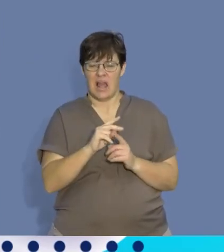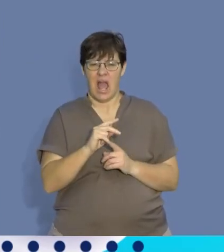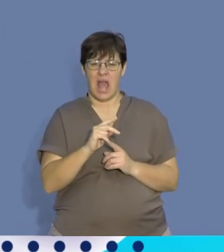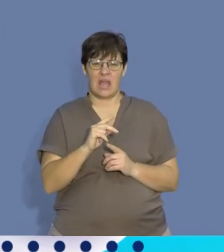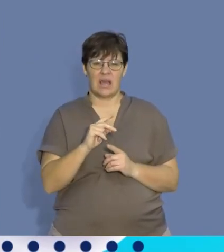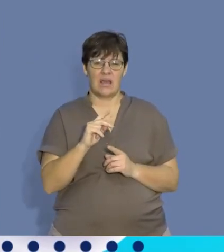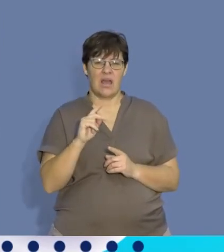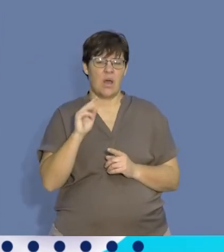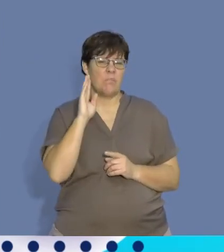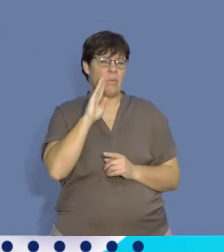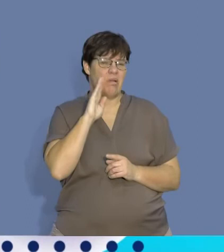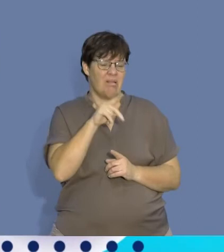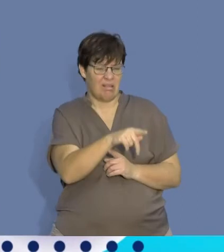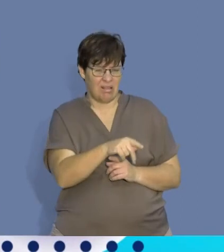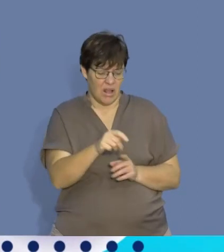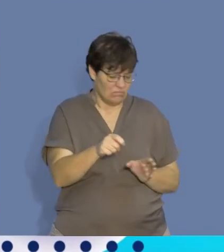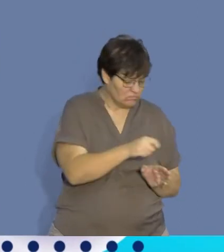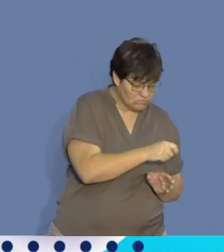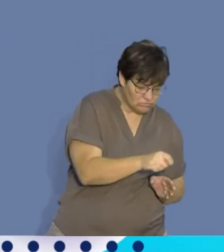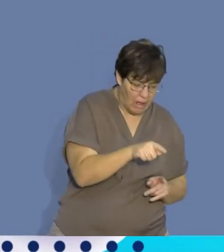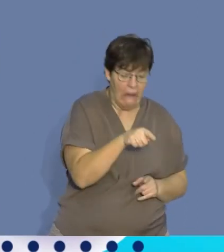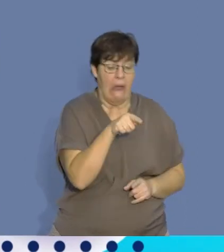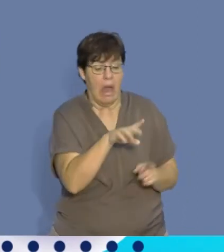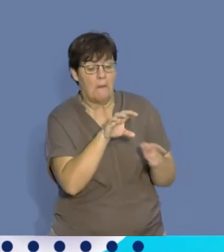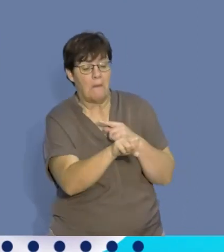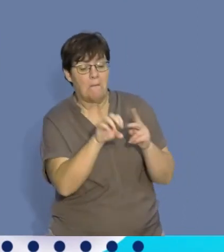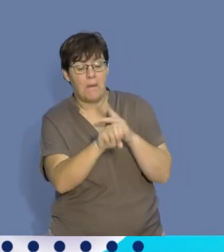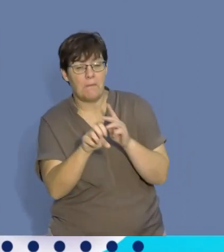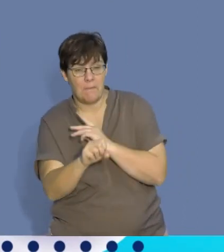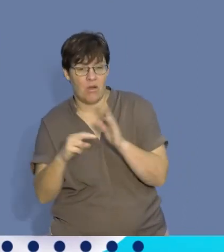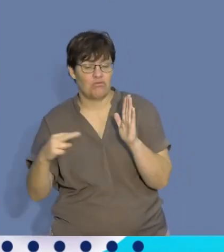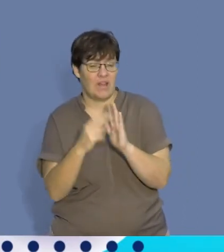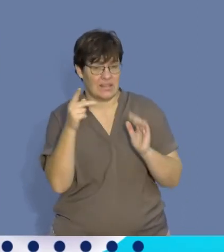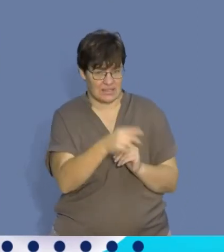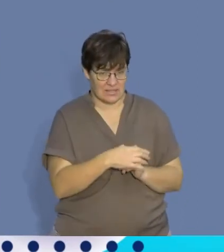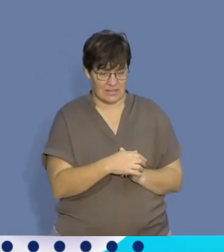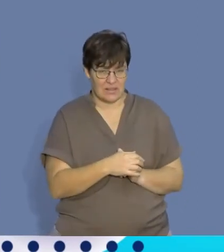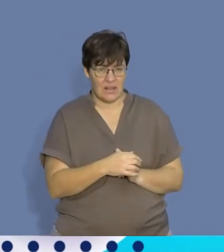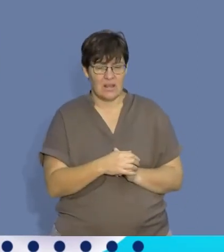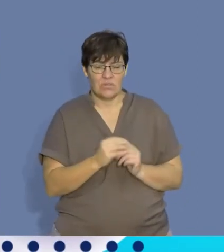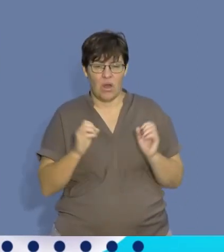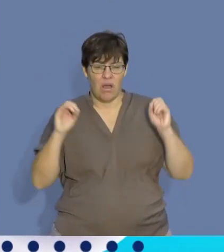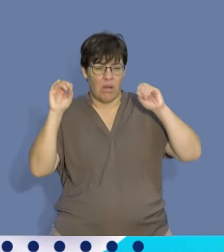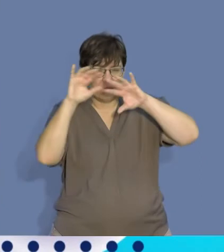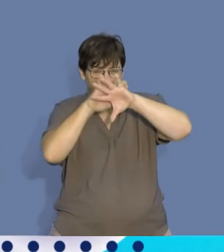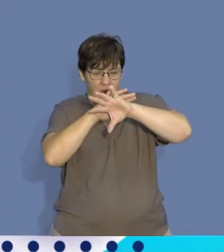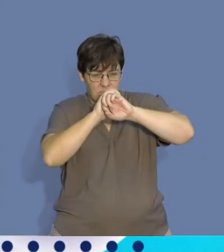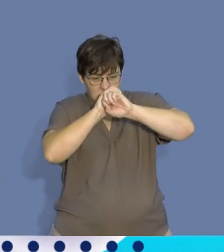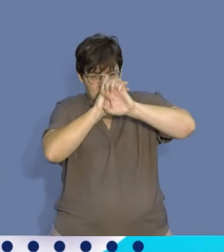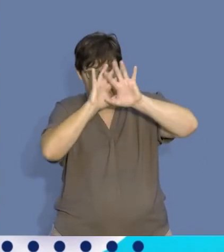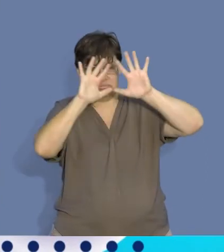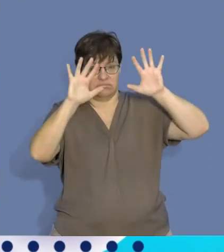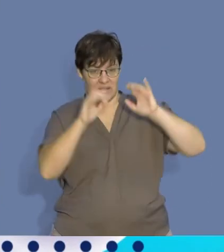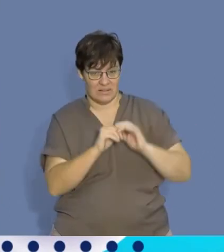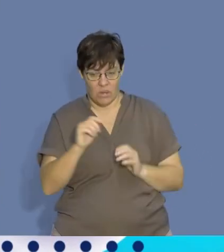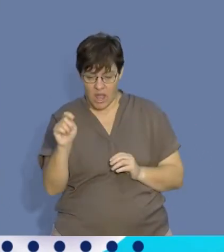color light and it allows things to reflect back, it's good for glow-in-the-dark stuff. All right, you see glow-in-the-dark